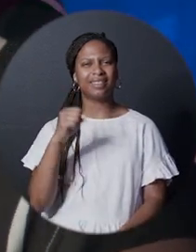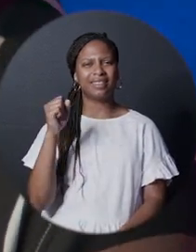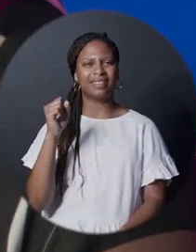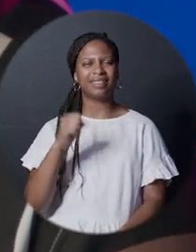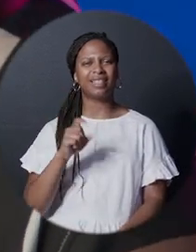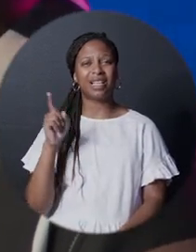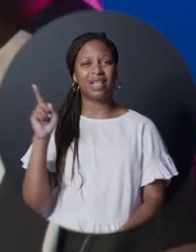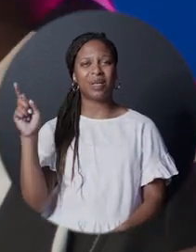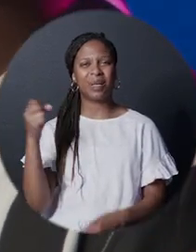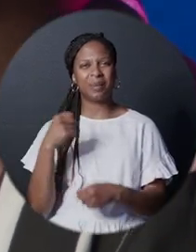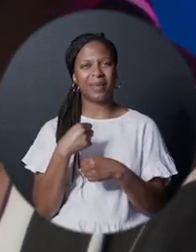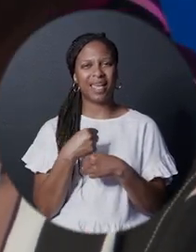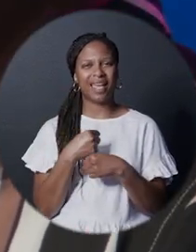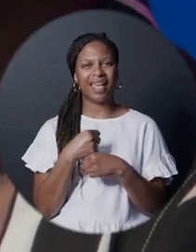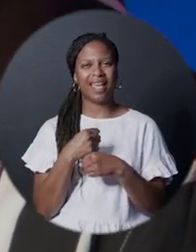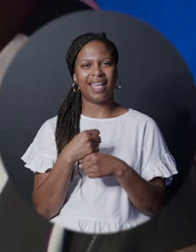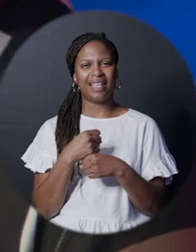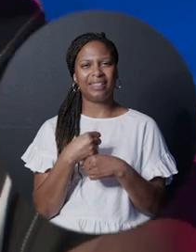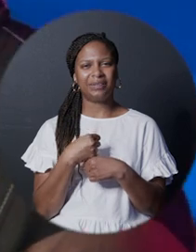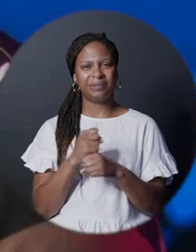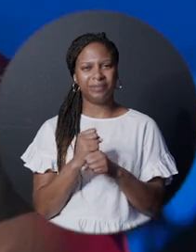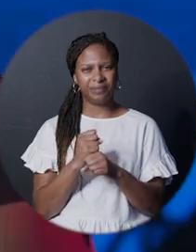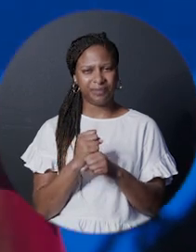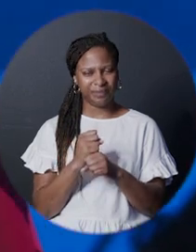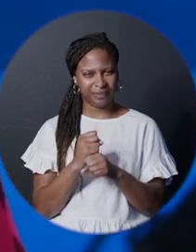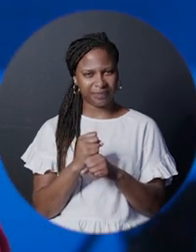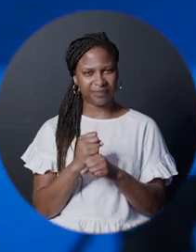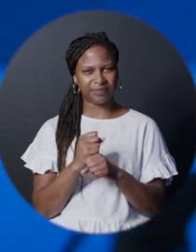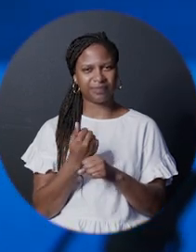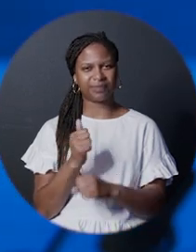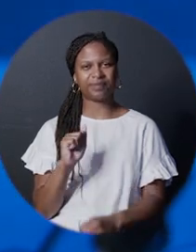Oh yeah. Oh yes, you made.